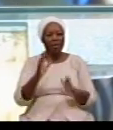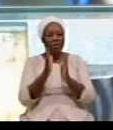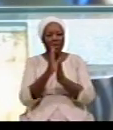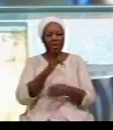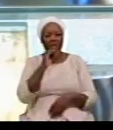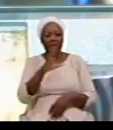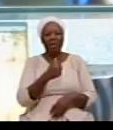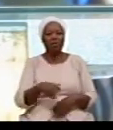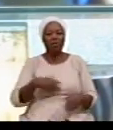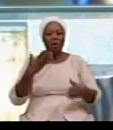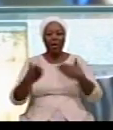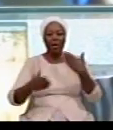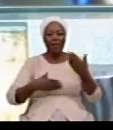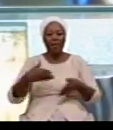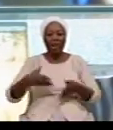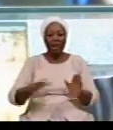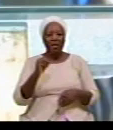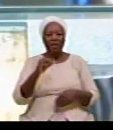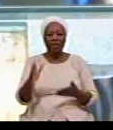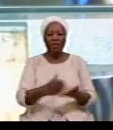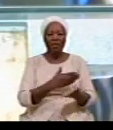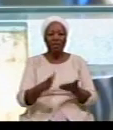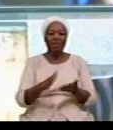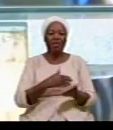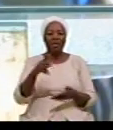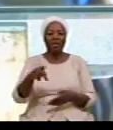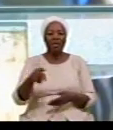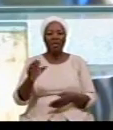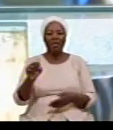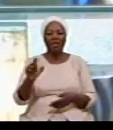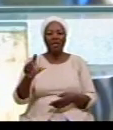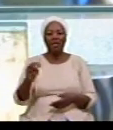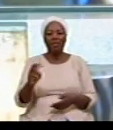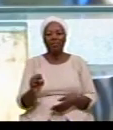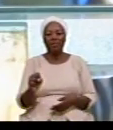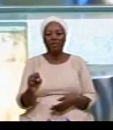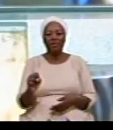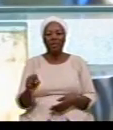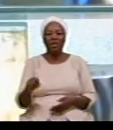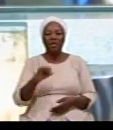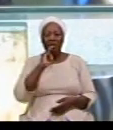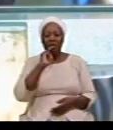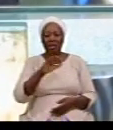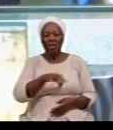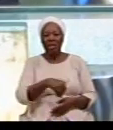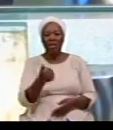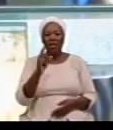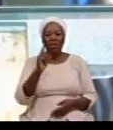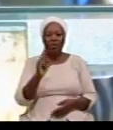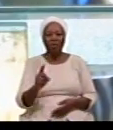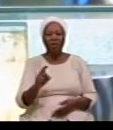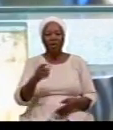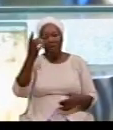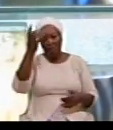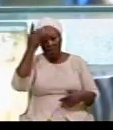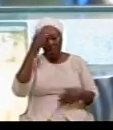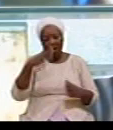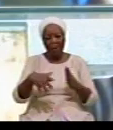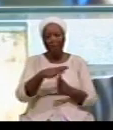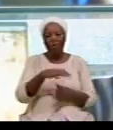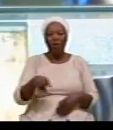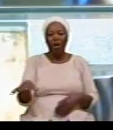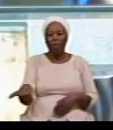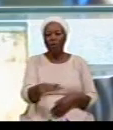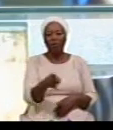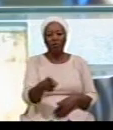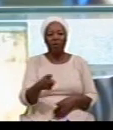merry? Let him sing psalms. Is any sick among you? Let him call